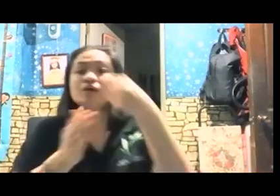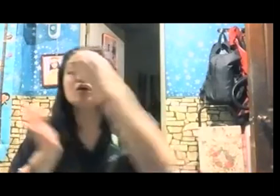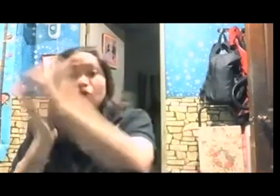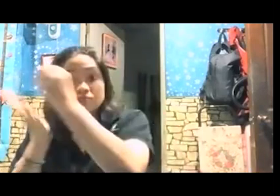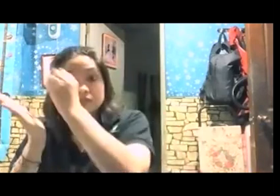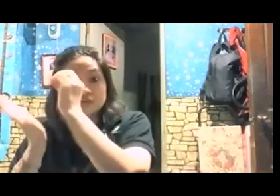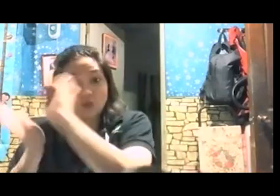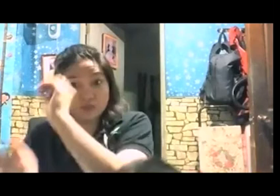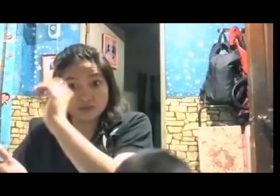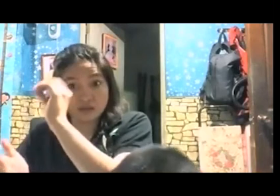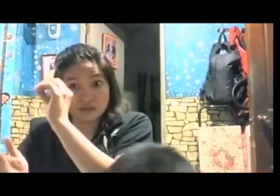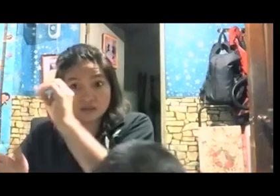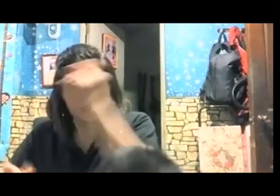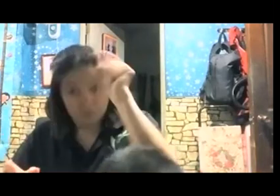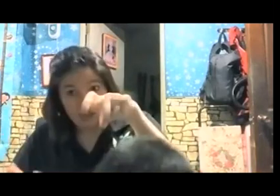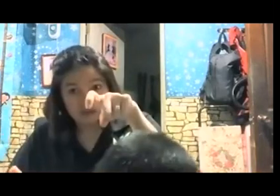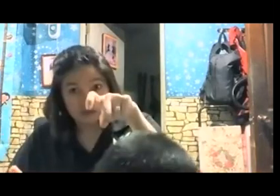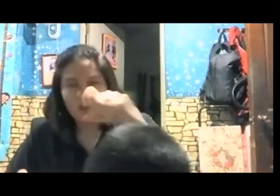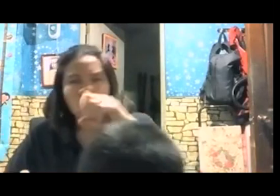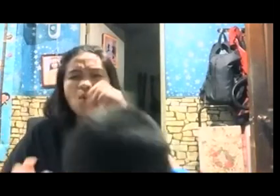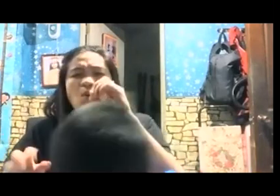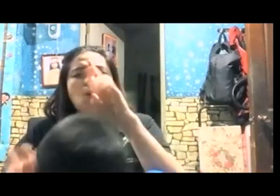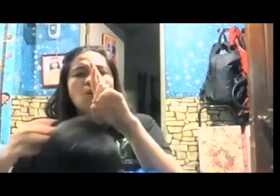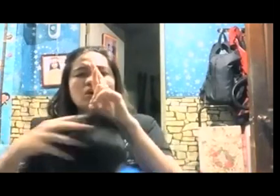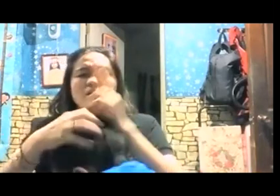Okay, so we have the subject